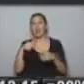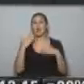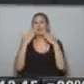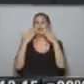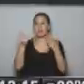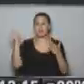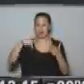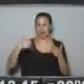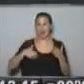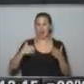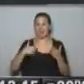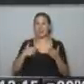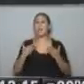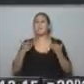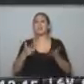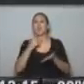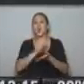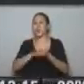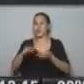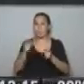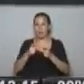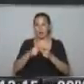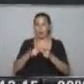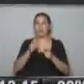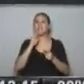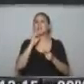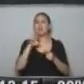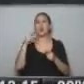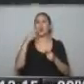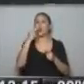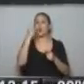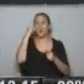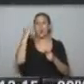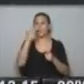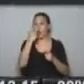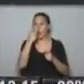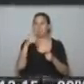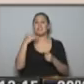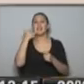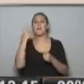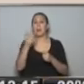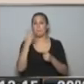la Argentina a presentar el próximo estreno, mañana, de 9-11, llamada Mortal, y estuvo charlando con nosotros.